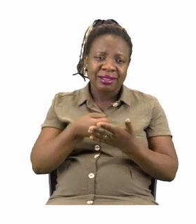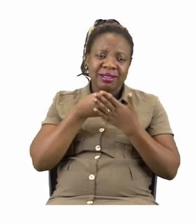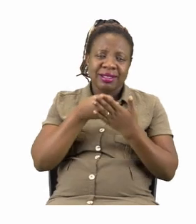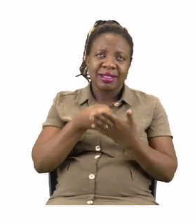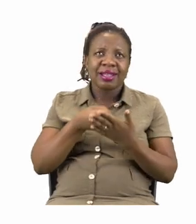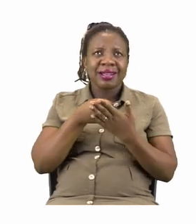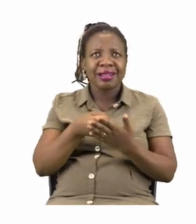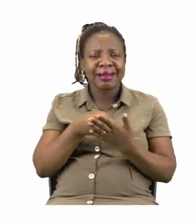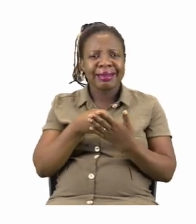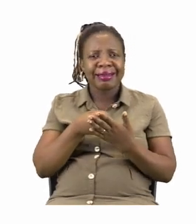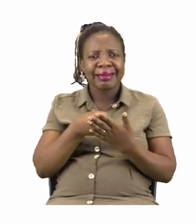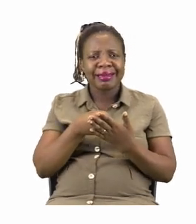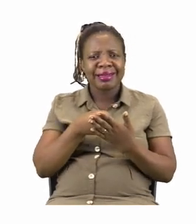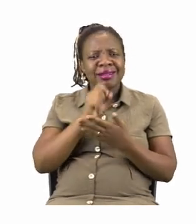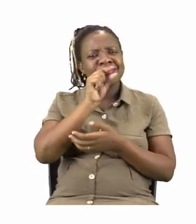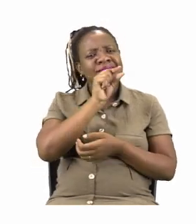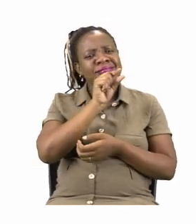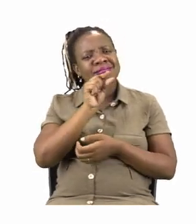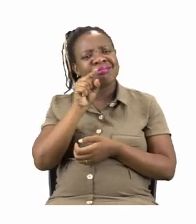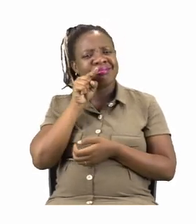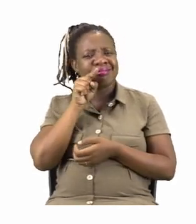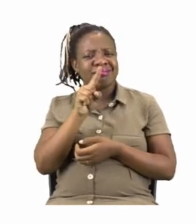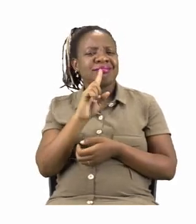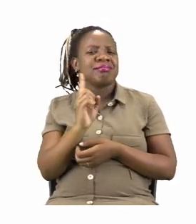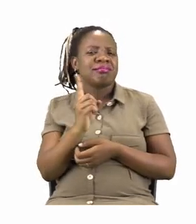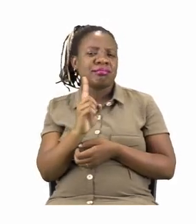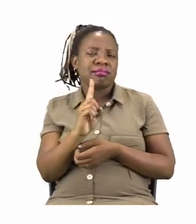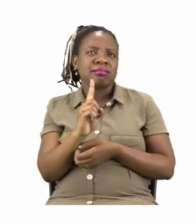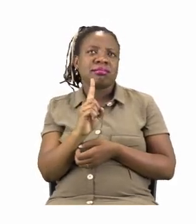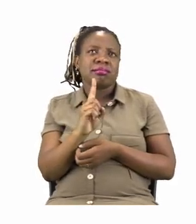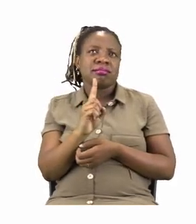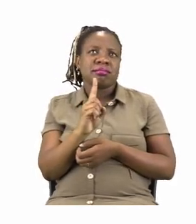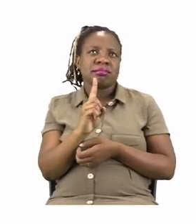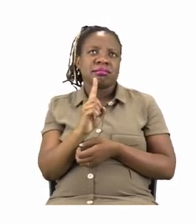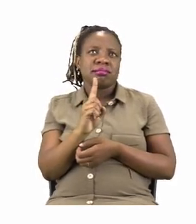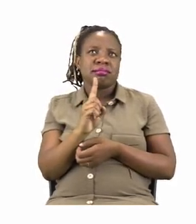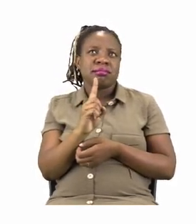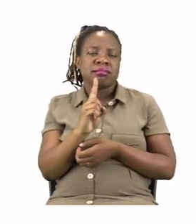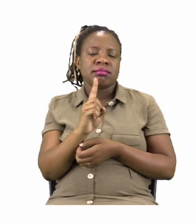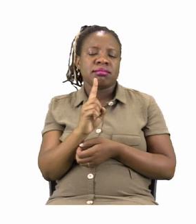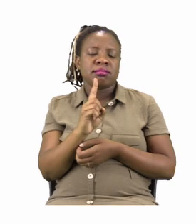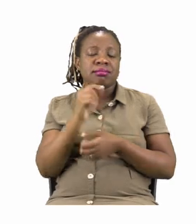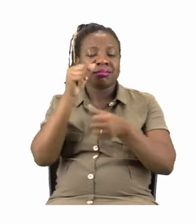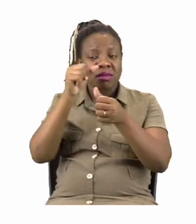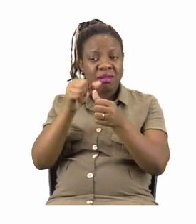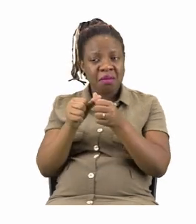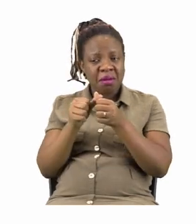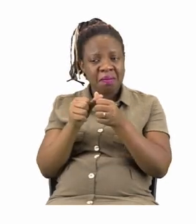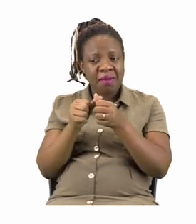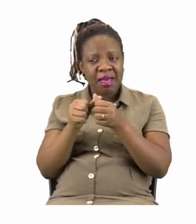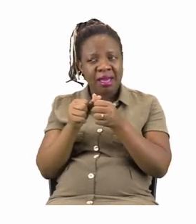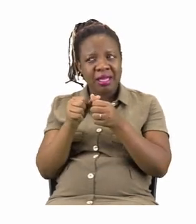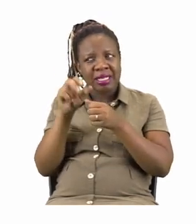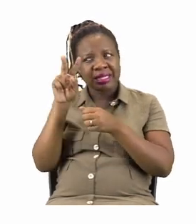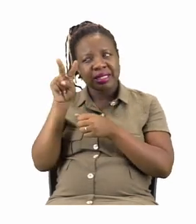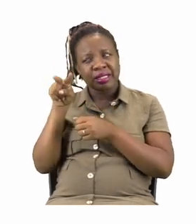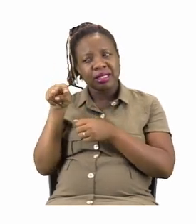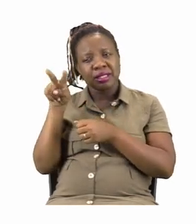what word that is. Now remember we said you can use the pictures to give you a